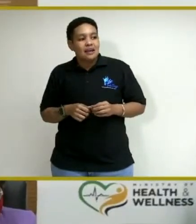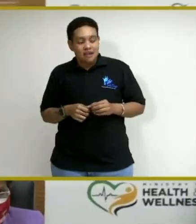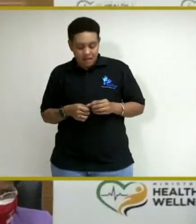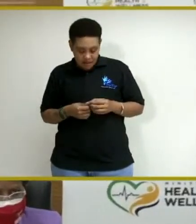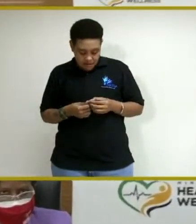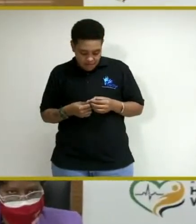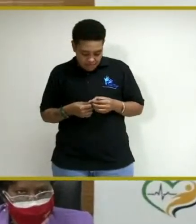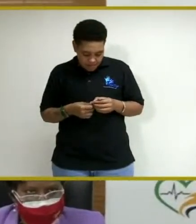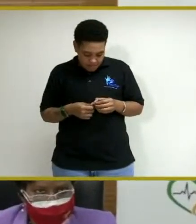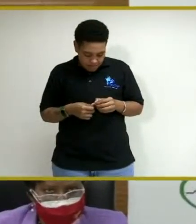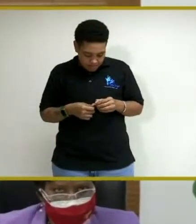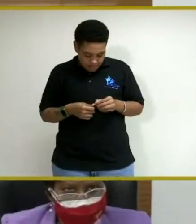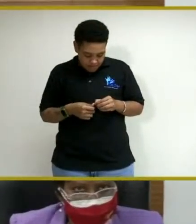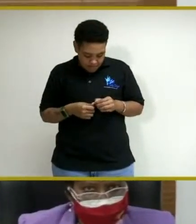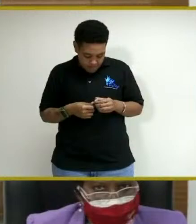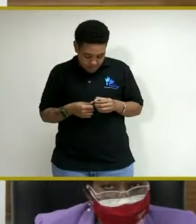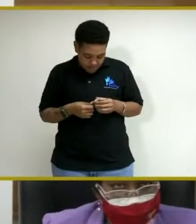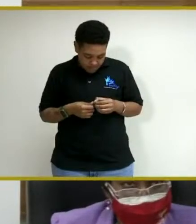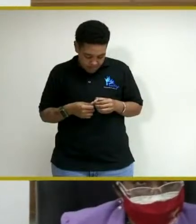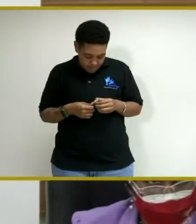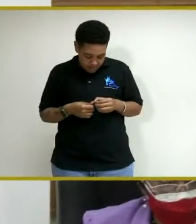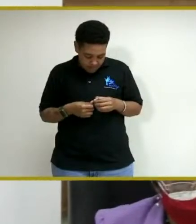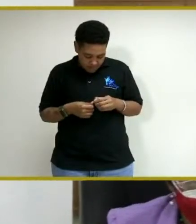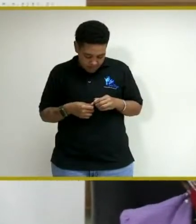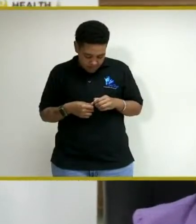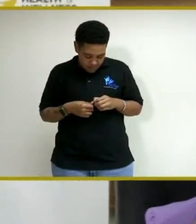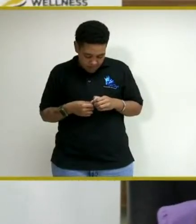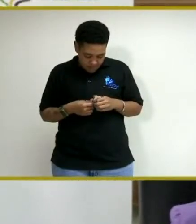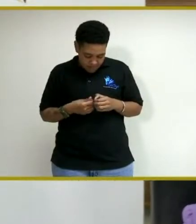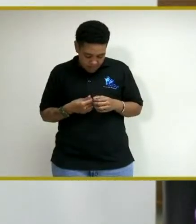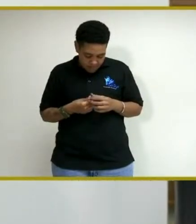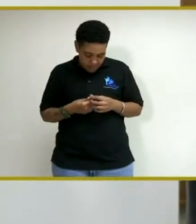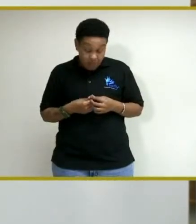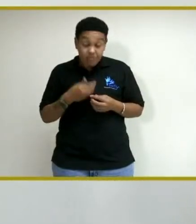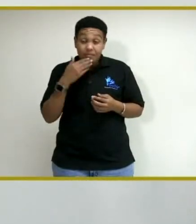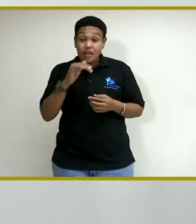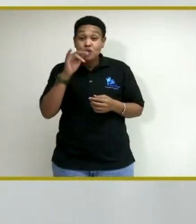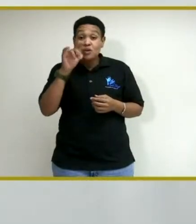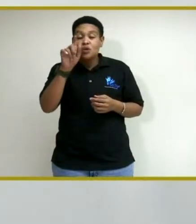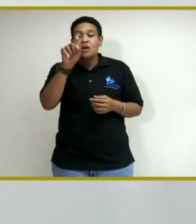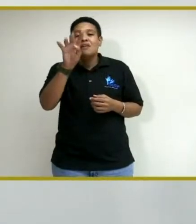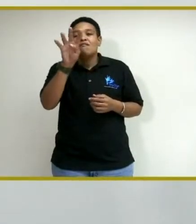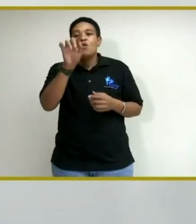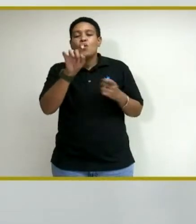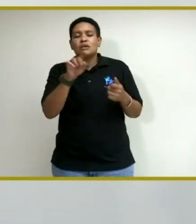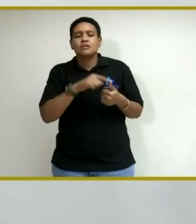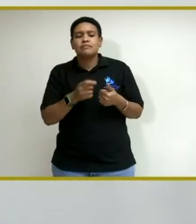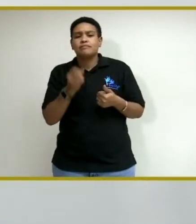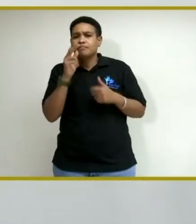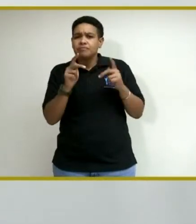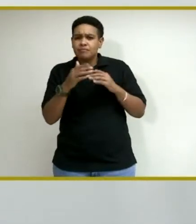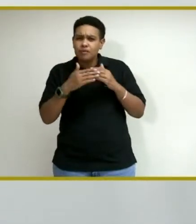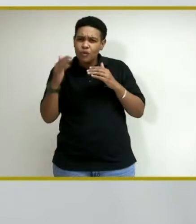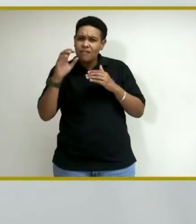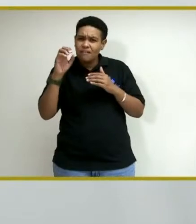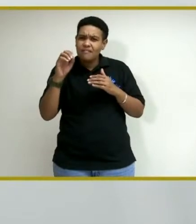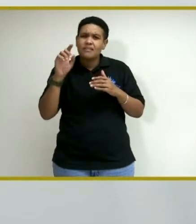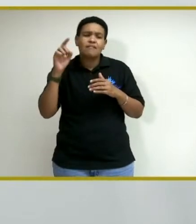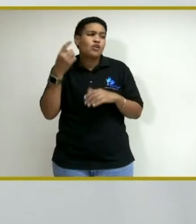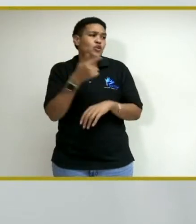Okay, thank you. Janet, you've asked 4 questions. How many persons over 50 first